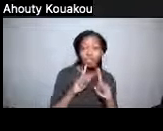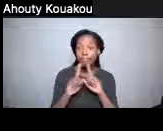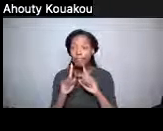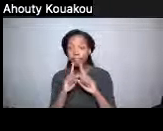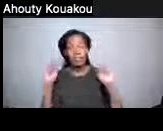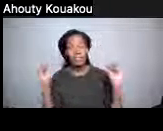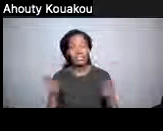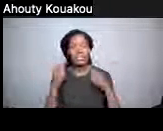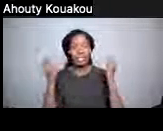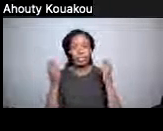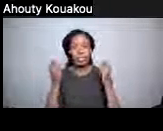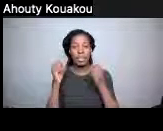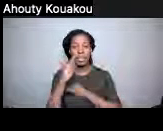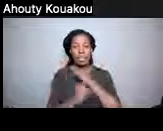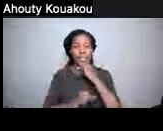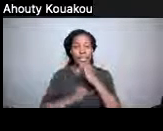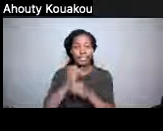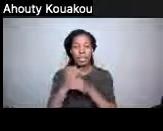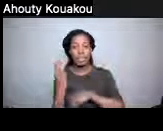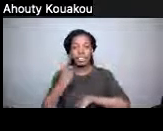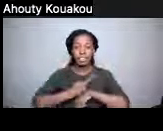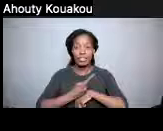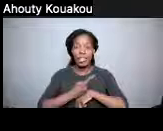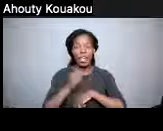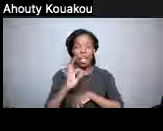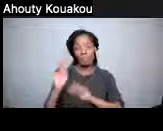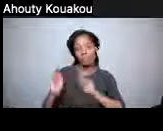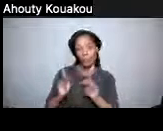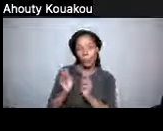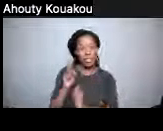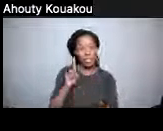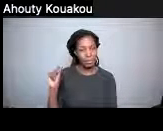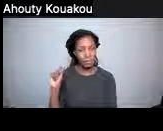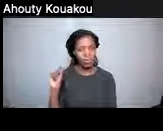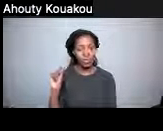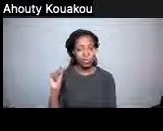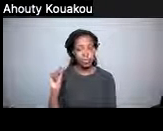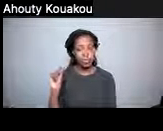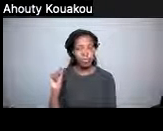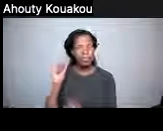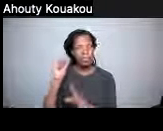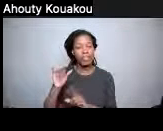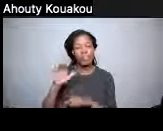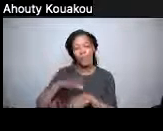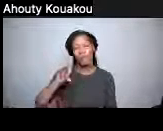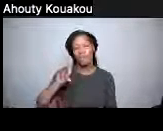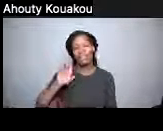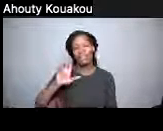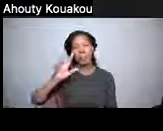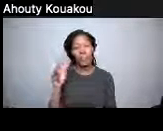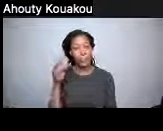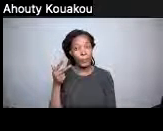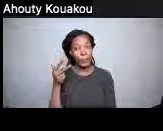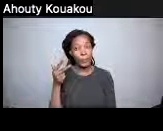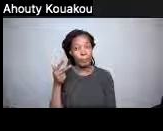celebrates International Day of Persons with Disabilities, which is on December 3rd. While we